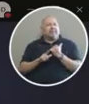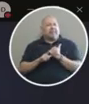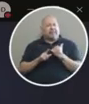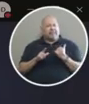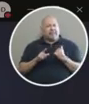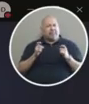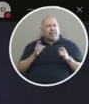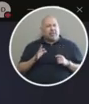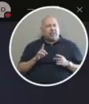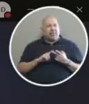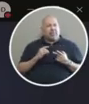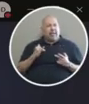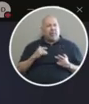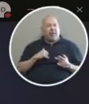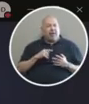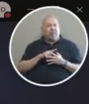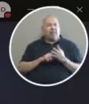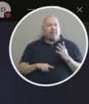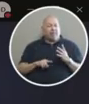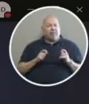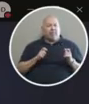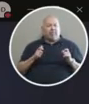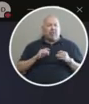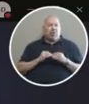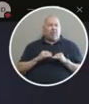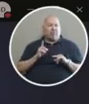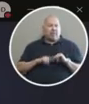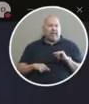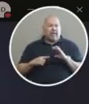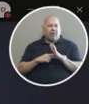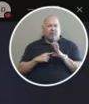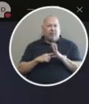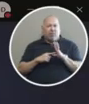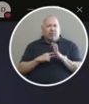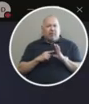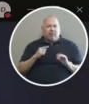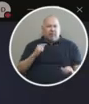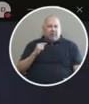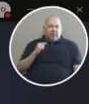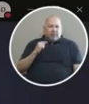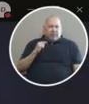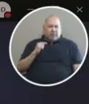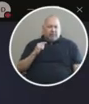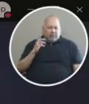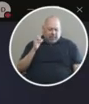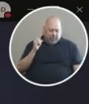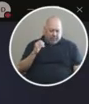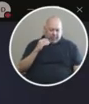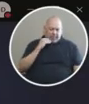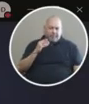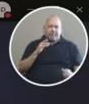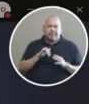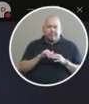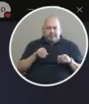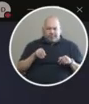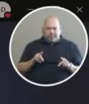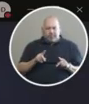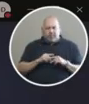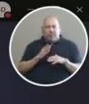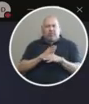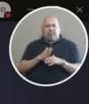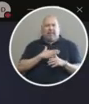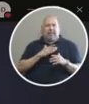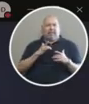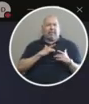city manager. Now we have a bloated office that we cannot afford. And so thank you for the opportunity to share